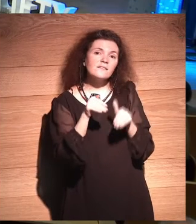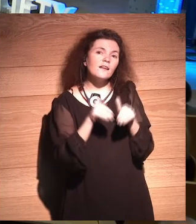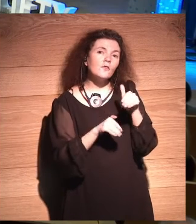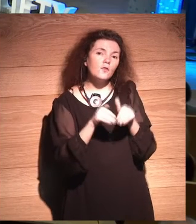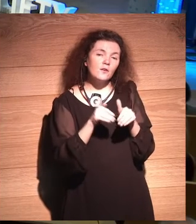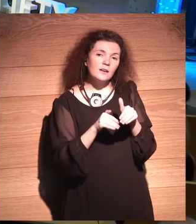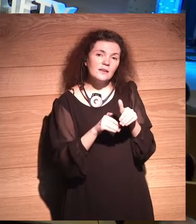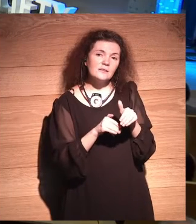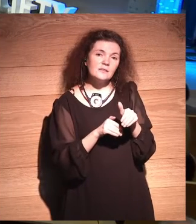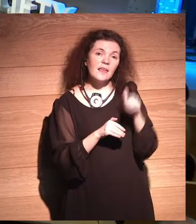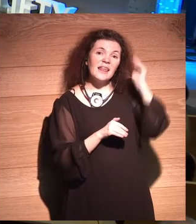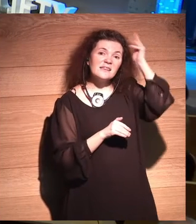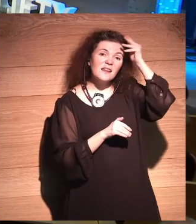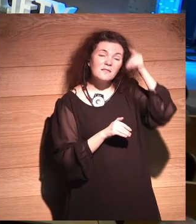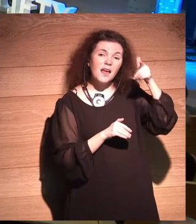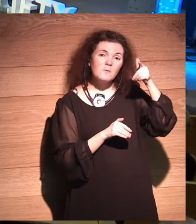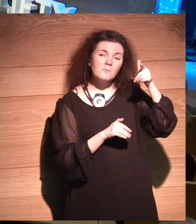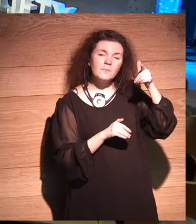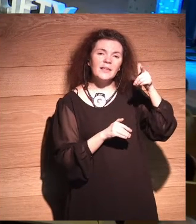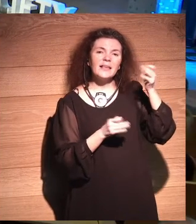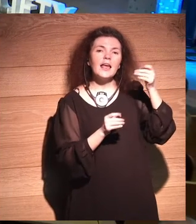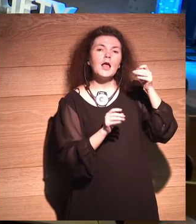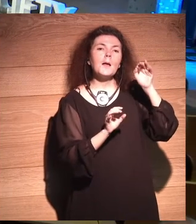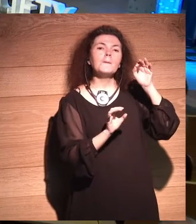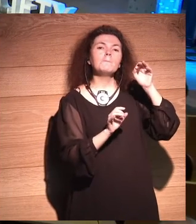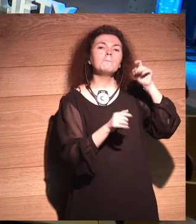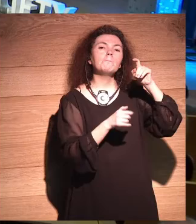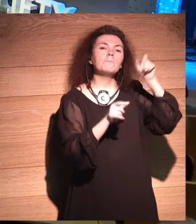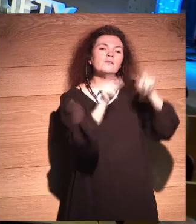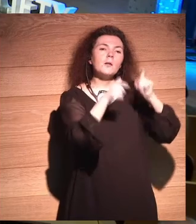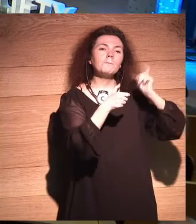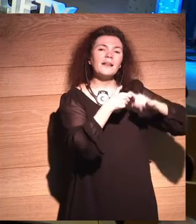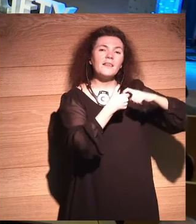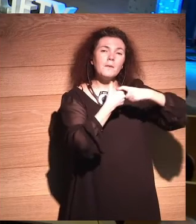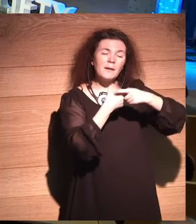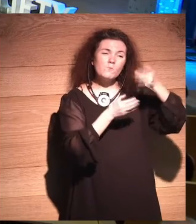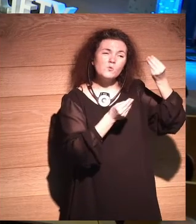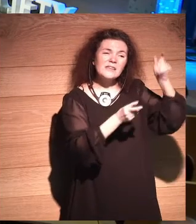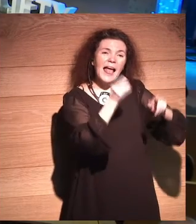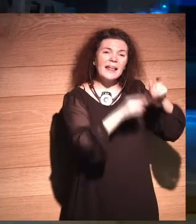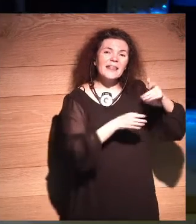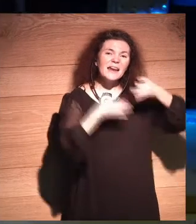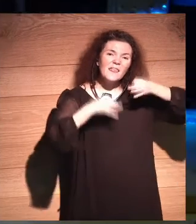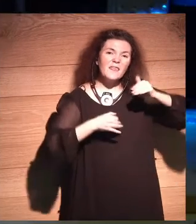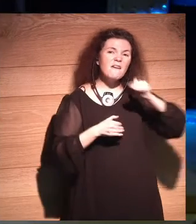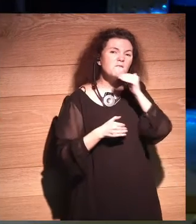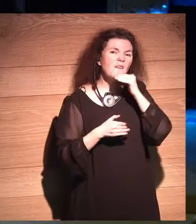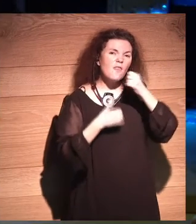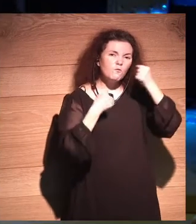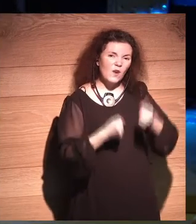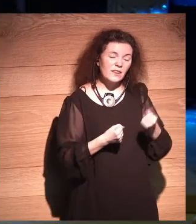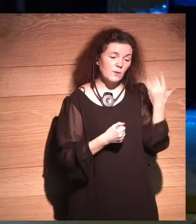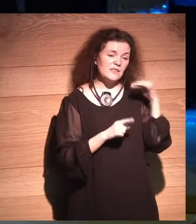for a change and becoming more active and engaged citizens. So we do have to worry especially about those people who